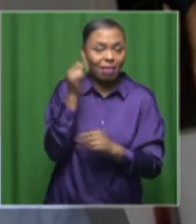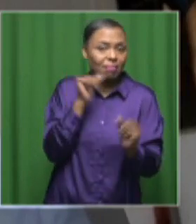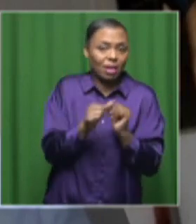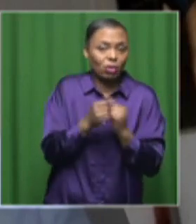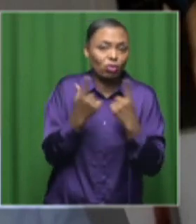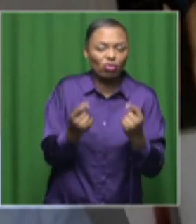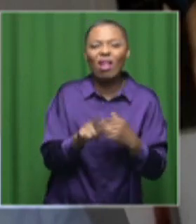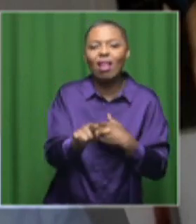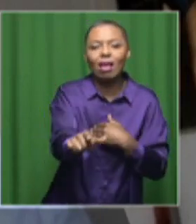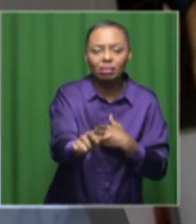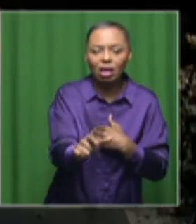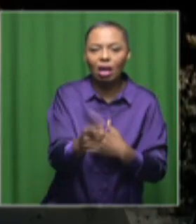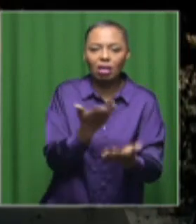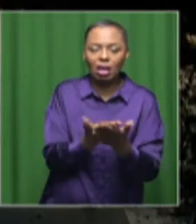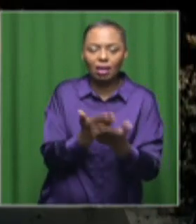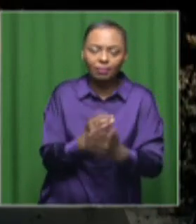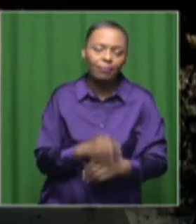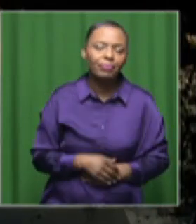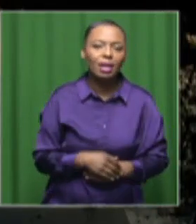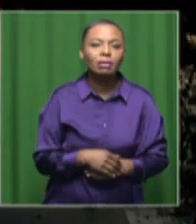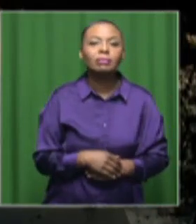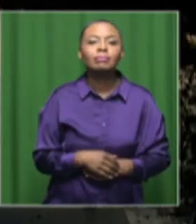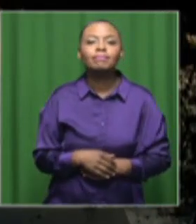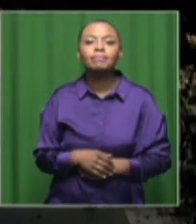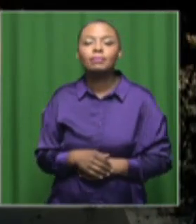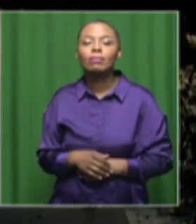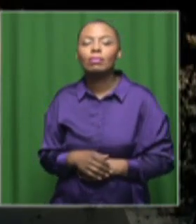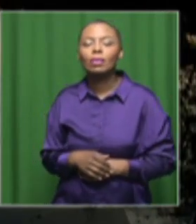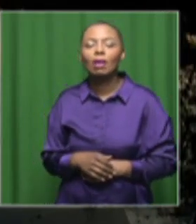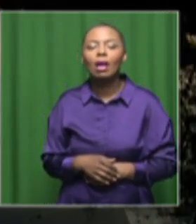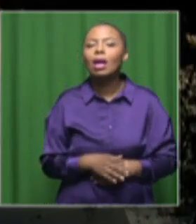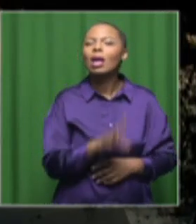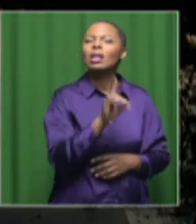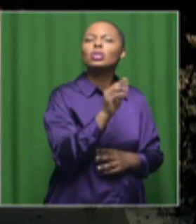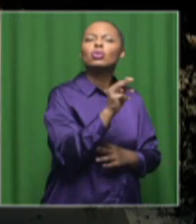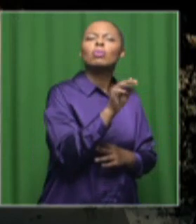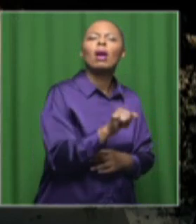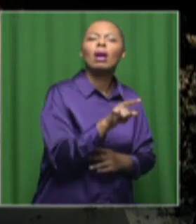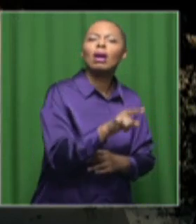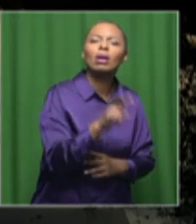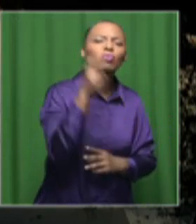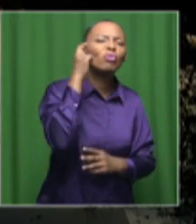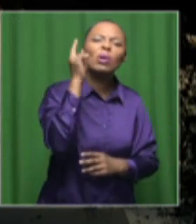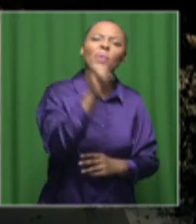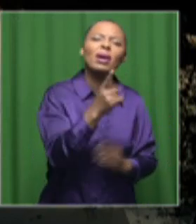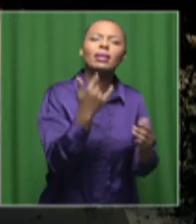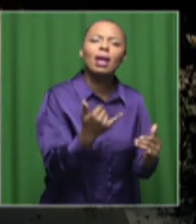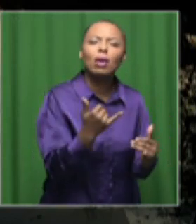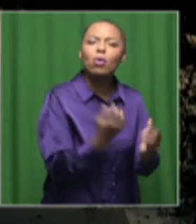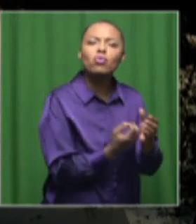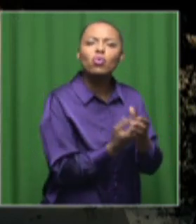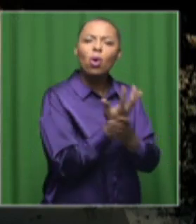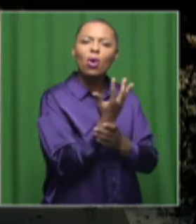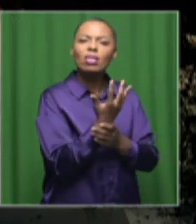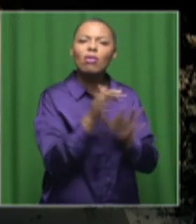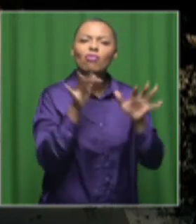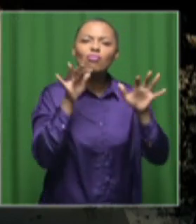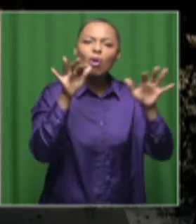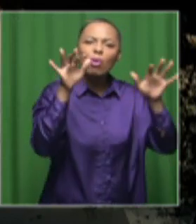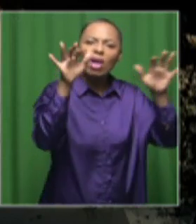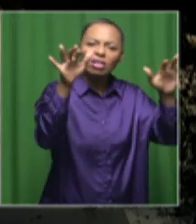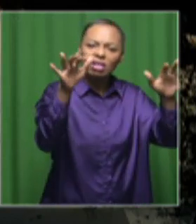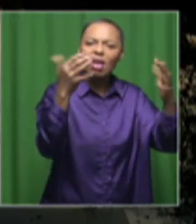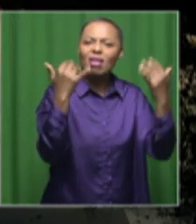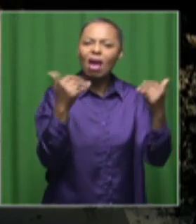that later in the interview. Indeed. Duma, your thoughts, looking at the growth of the population